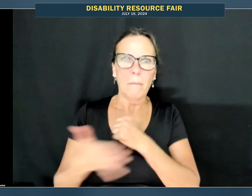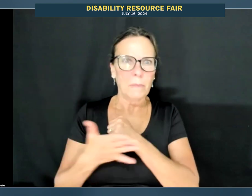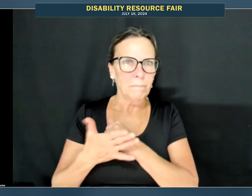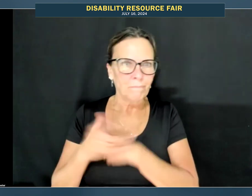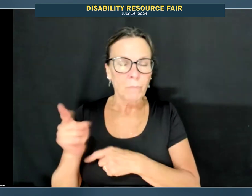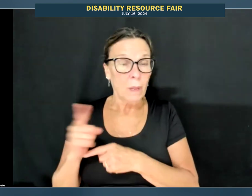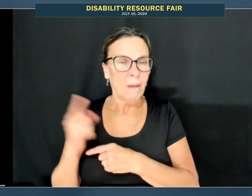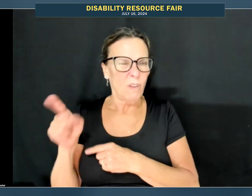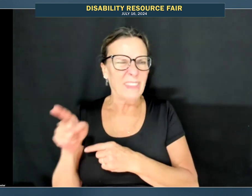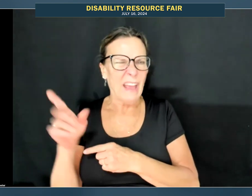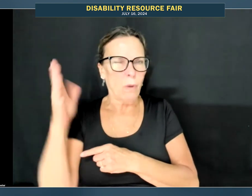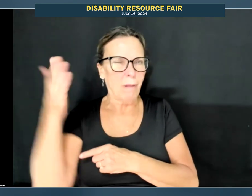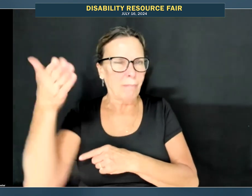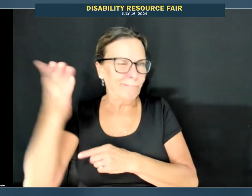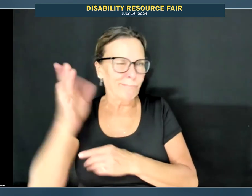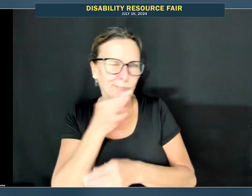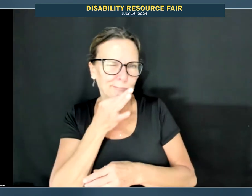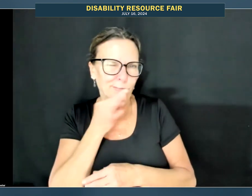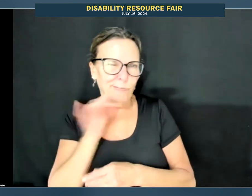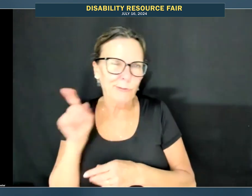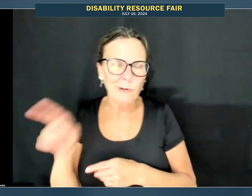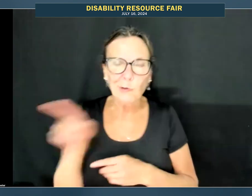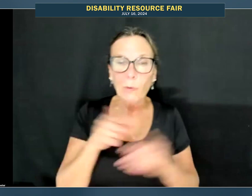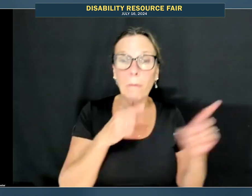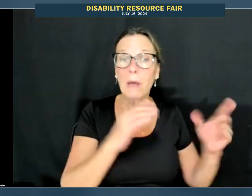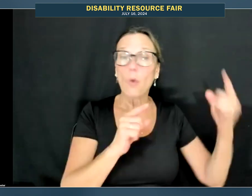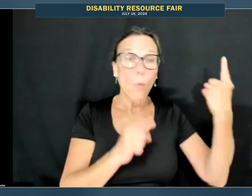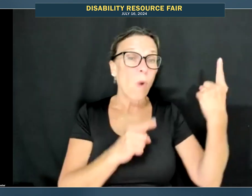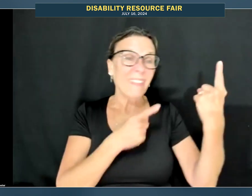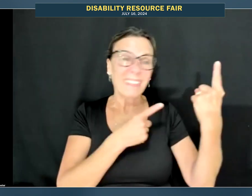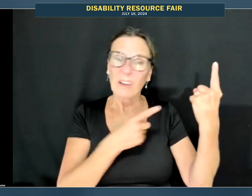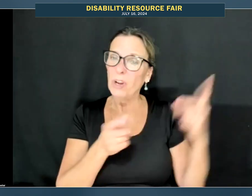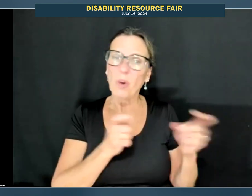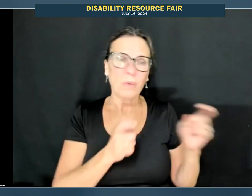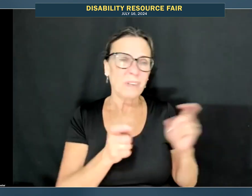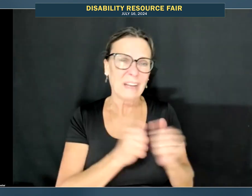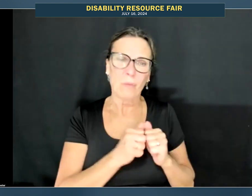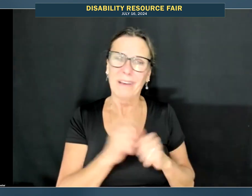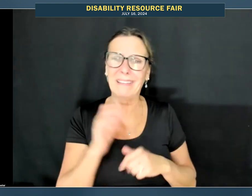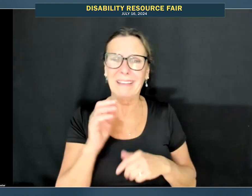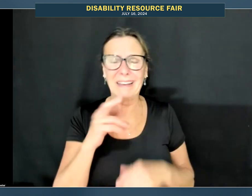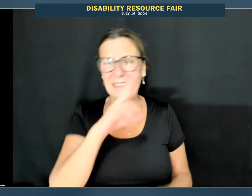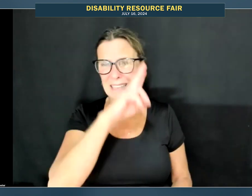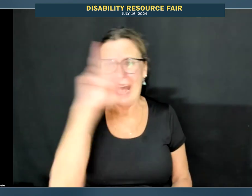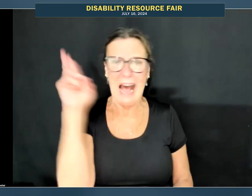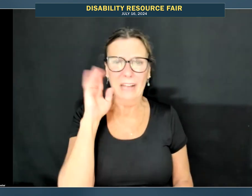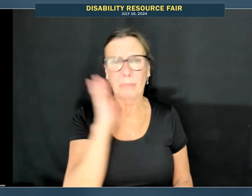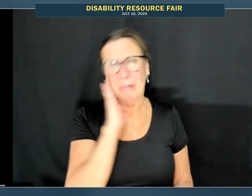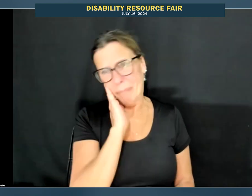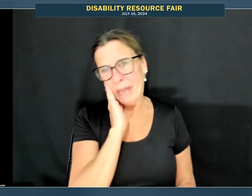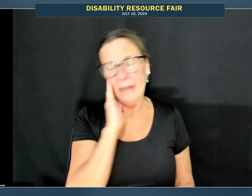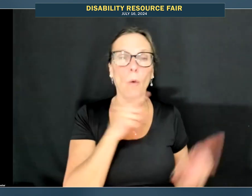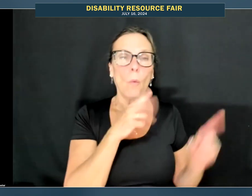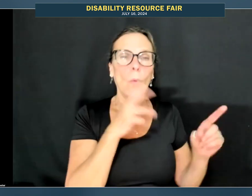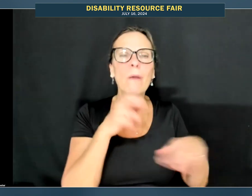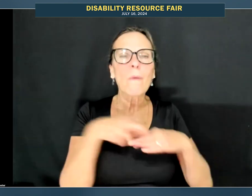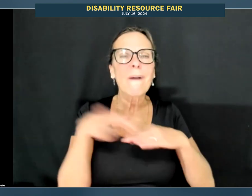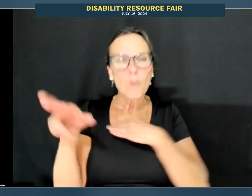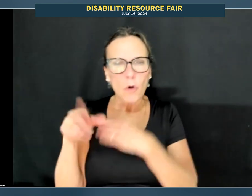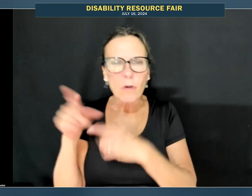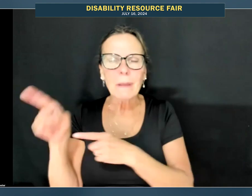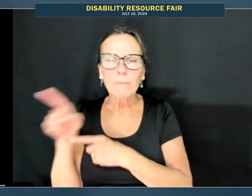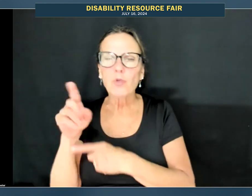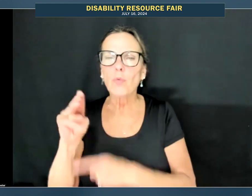our medical equipment distribution is hospital beds. And that's when we really refer those out to the Westfield Masonic Temple